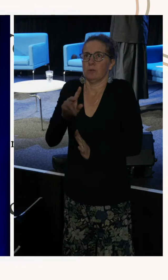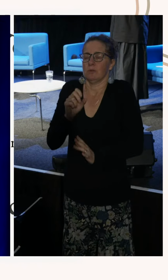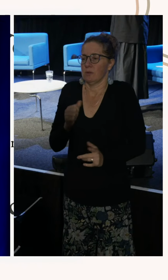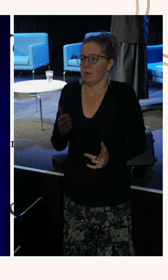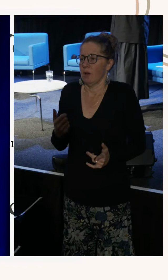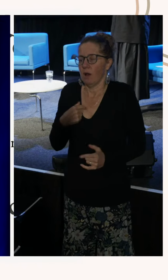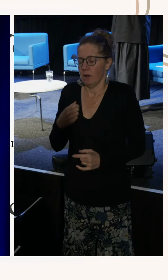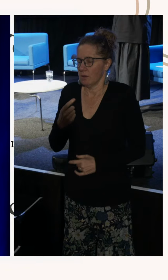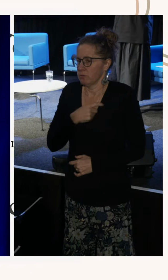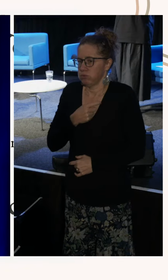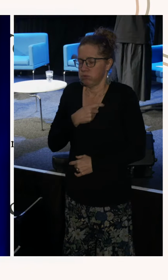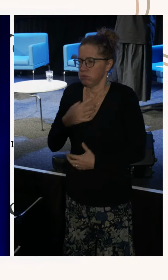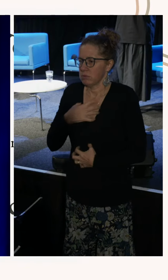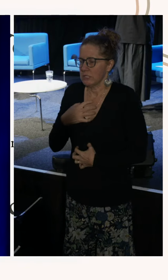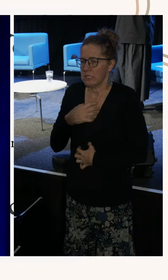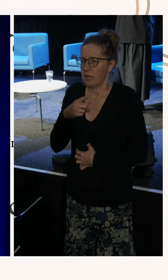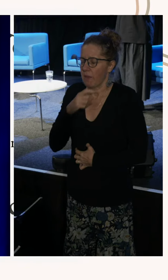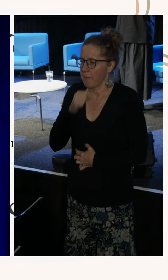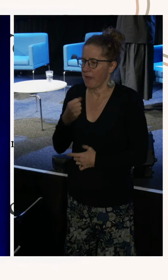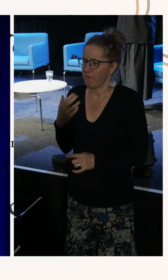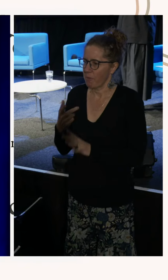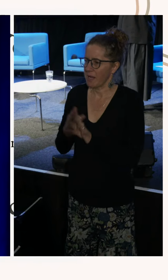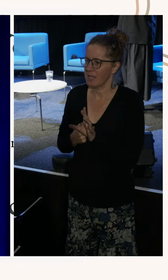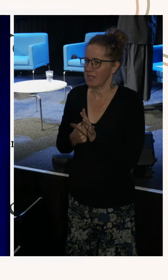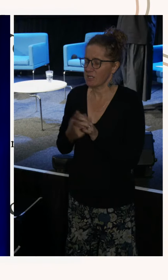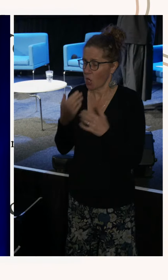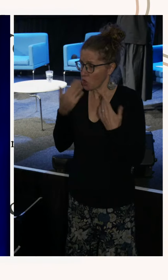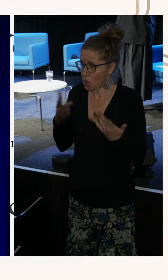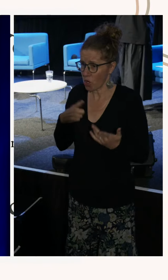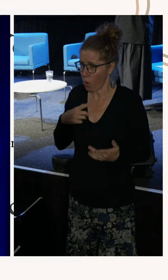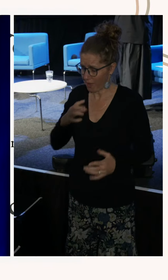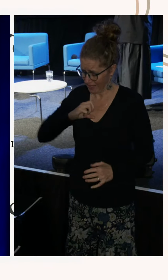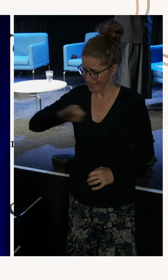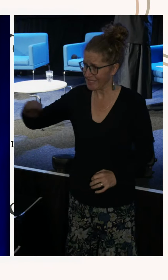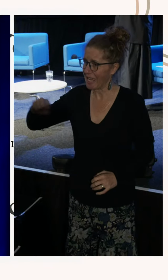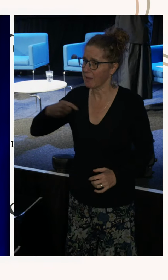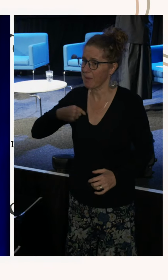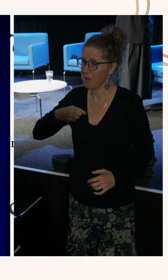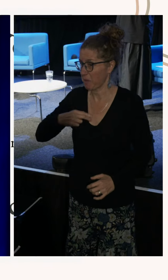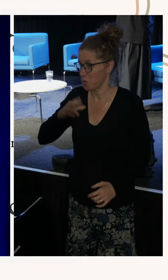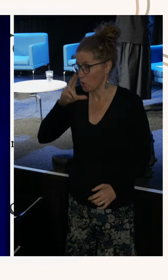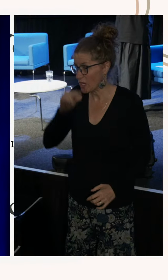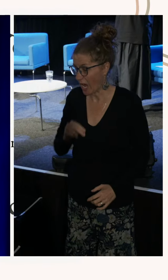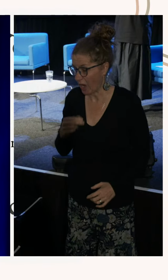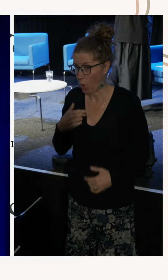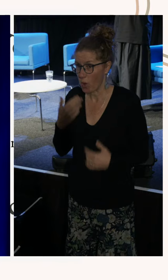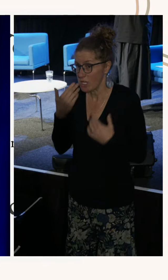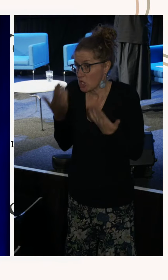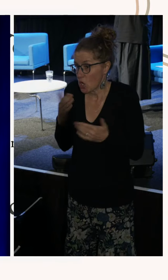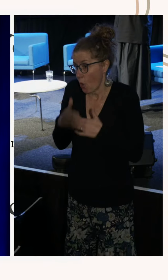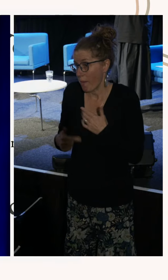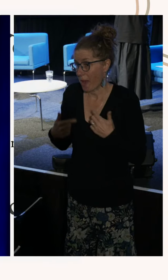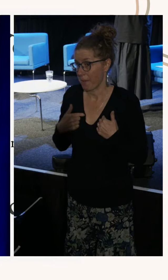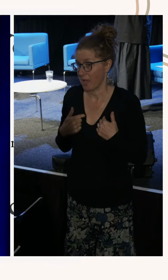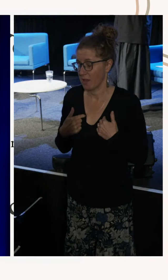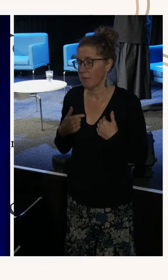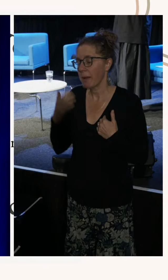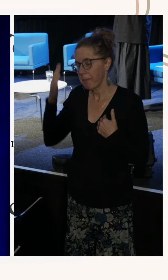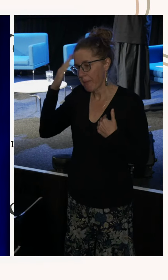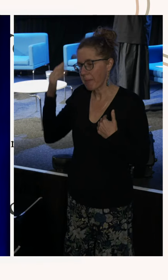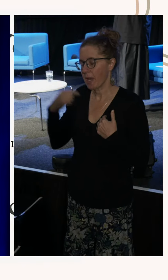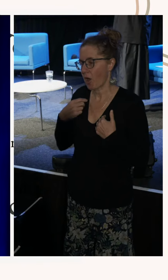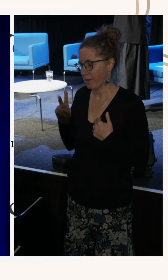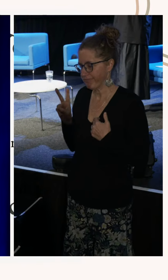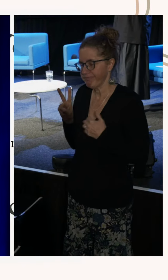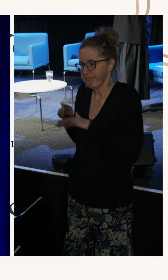me for years. I've no idea why they didn't take me. Maybe I was too young or they didn't know about me. Anyway, Mum and I took